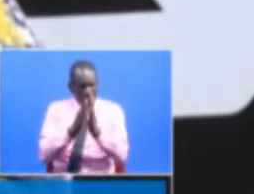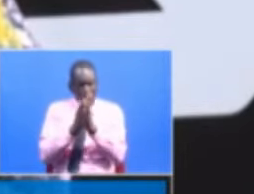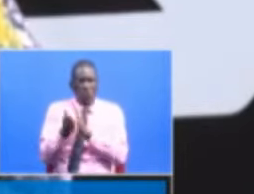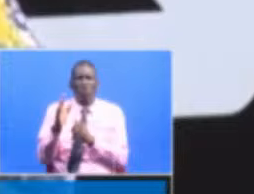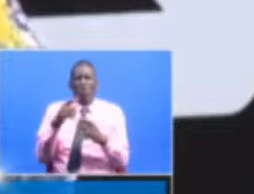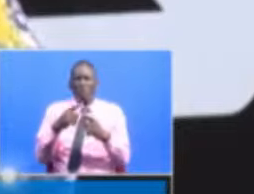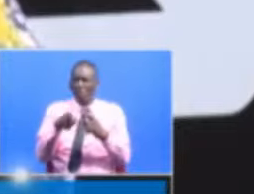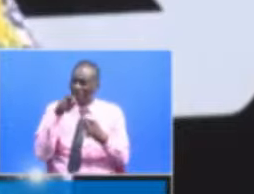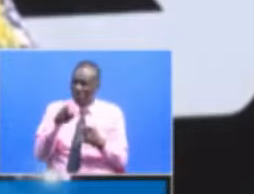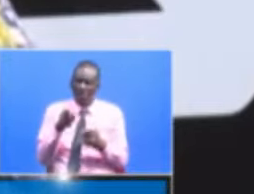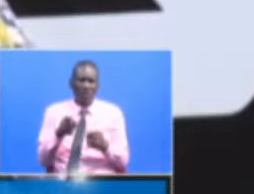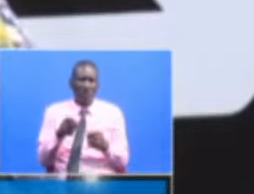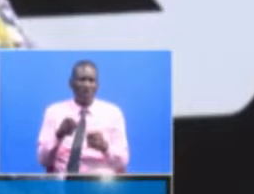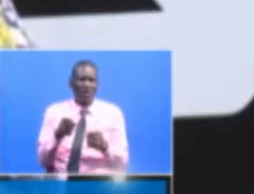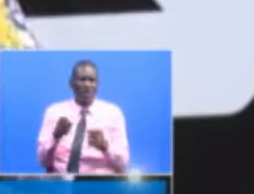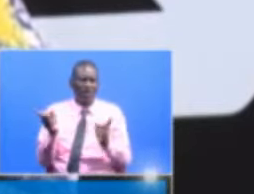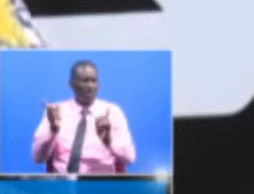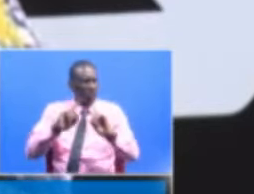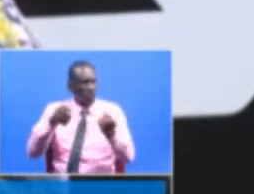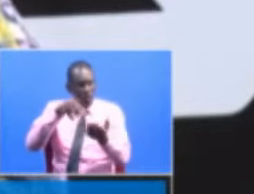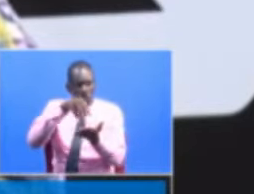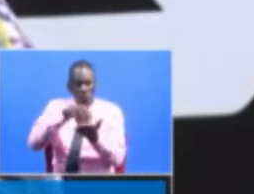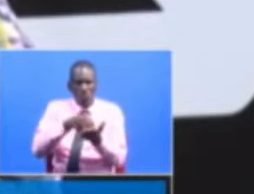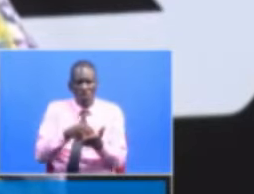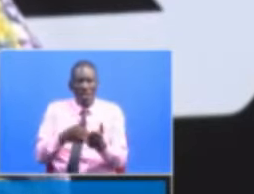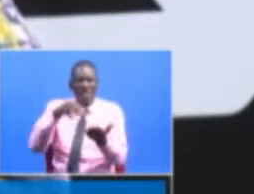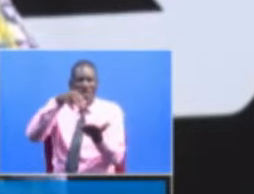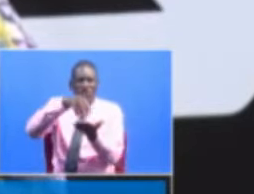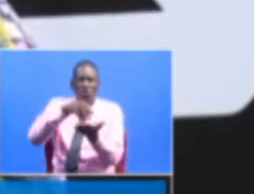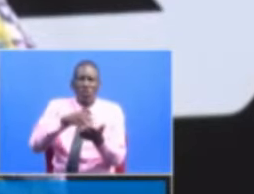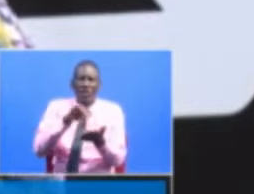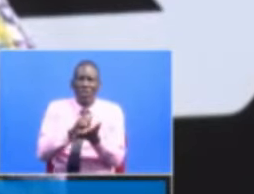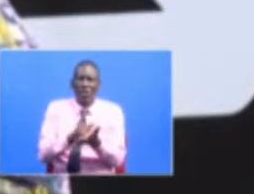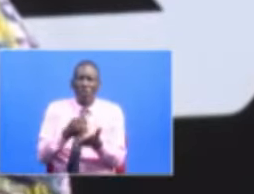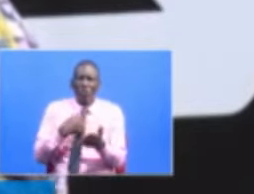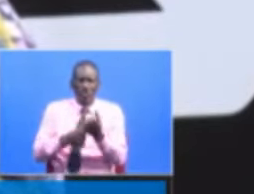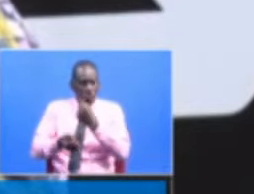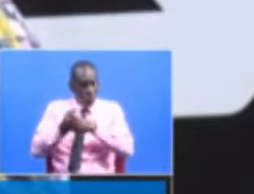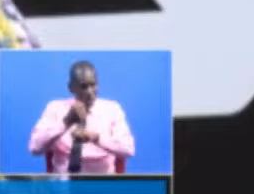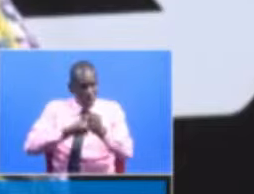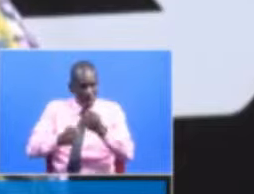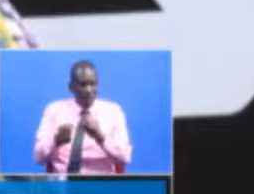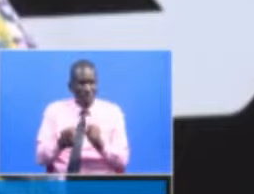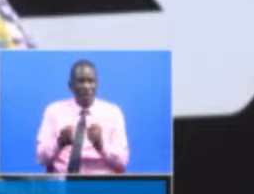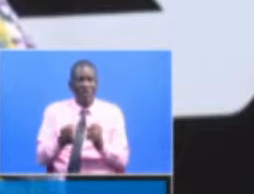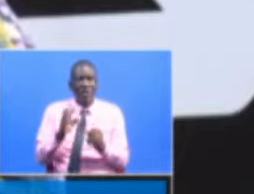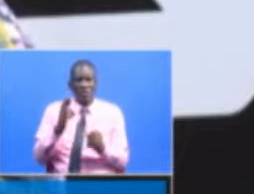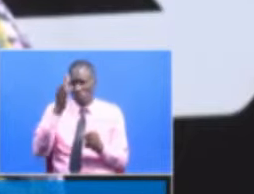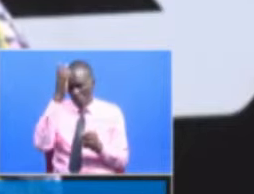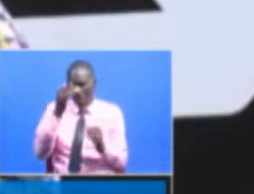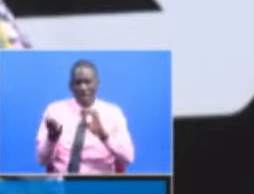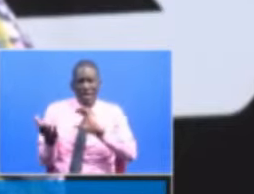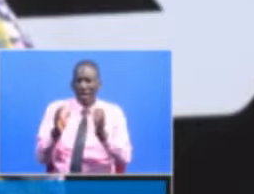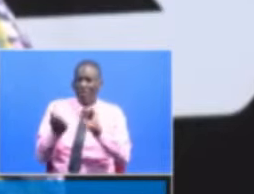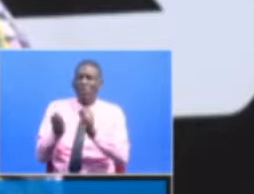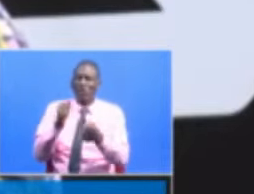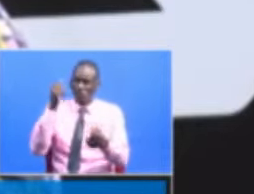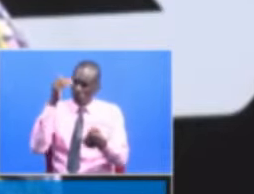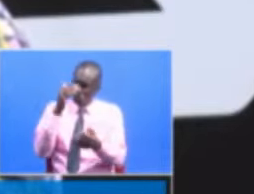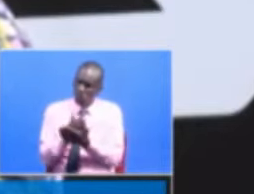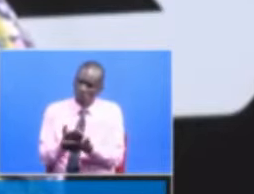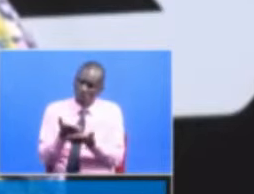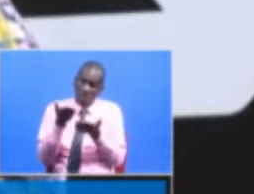not the reality. The reality is that we have to take action, Because climate change is real and it is here with